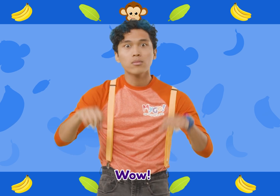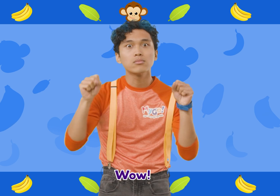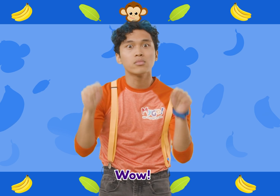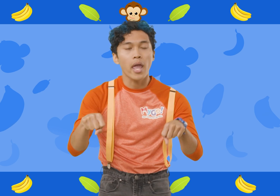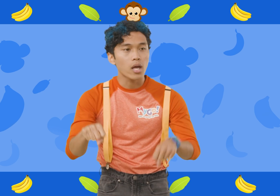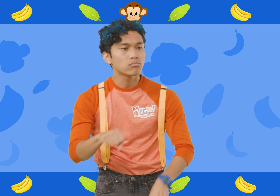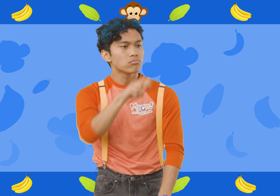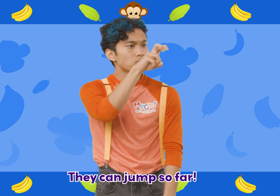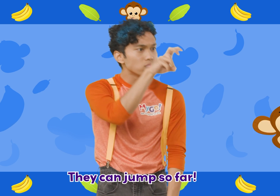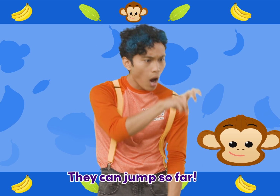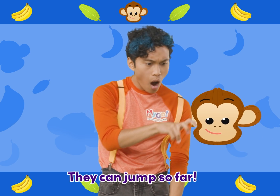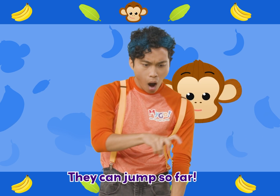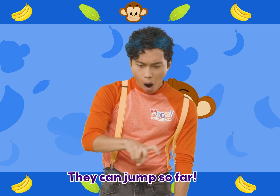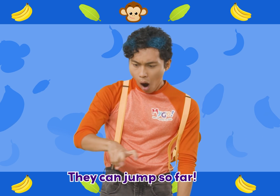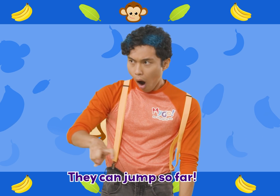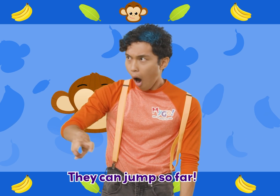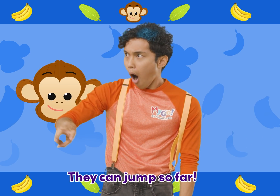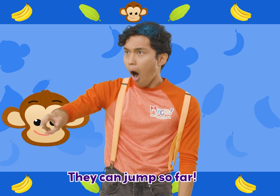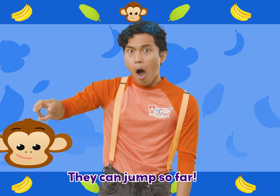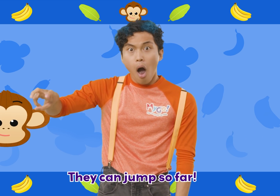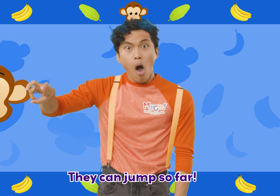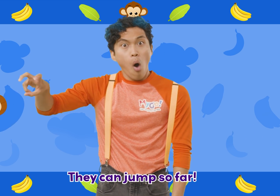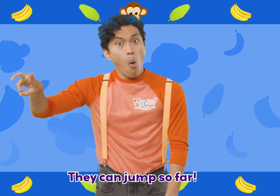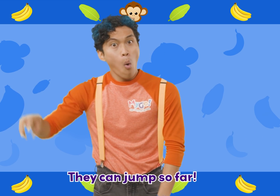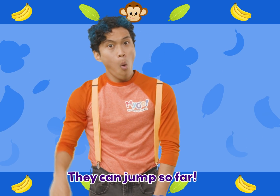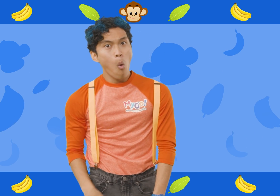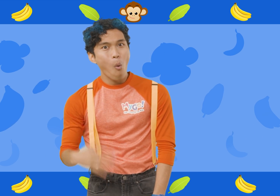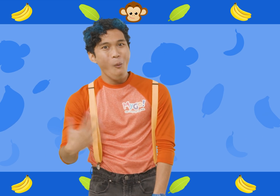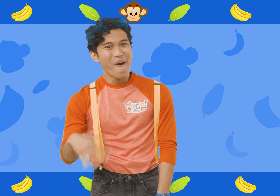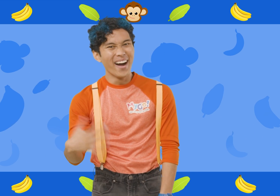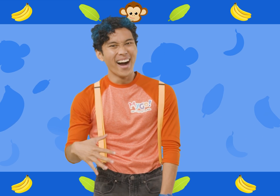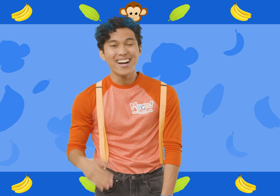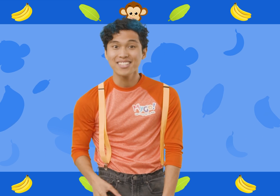wow, they can jump so far.